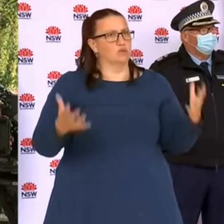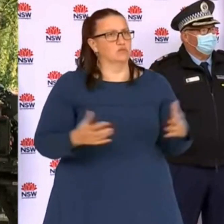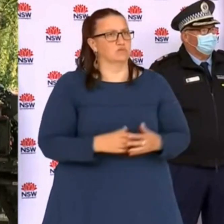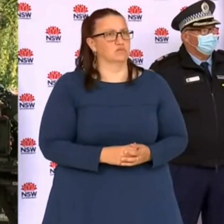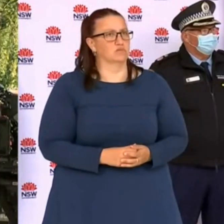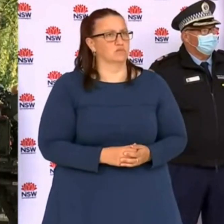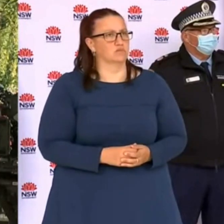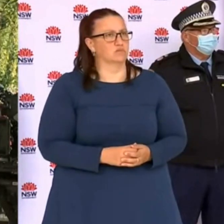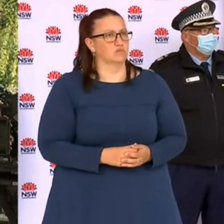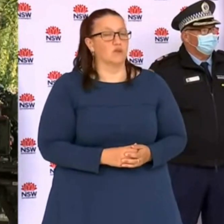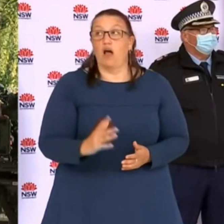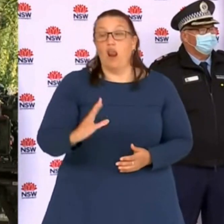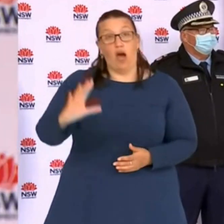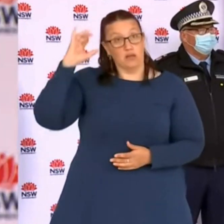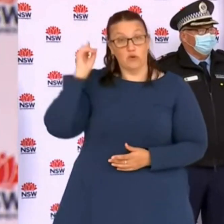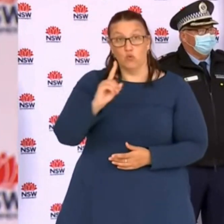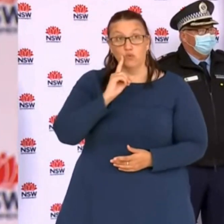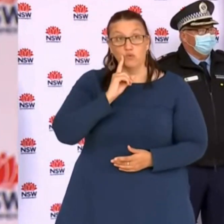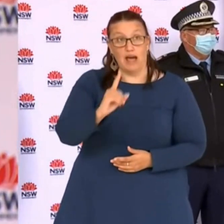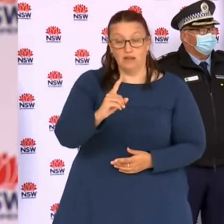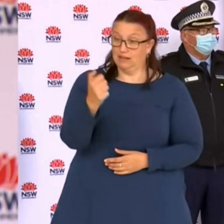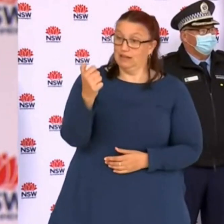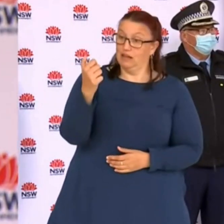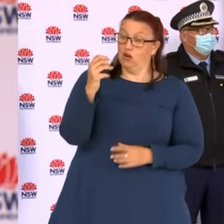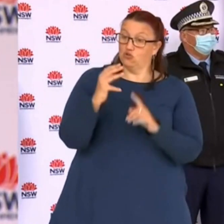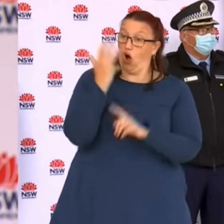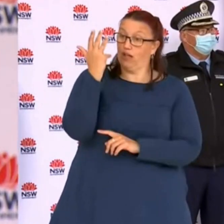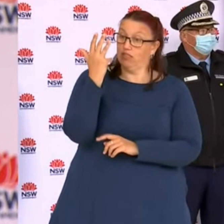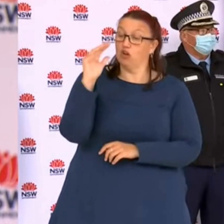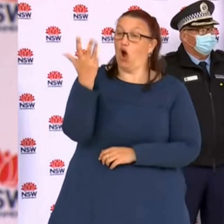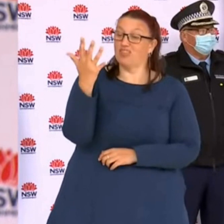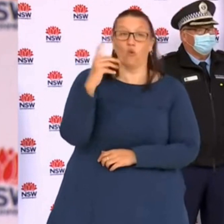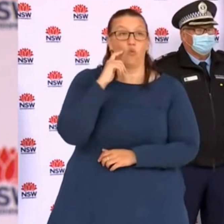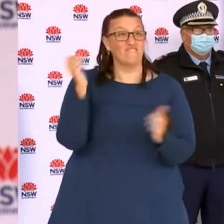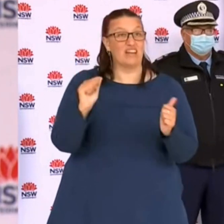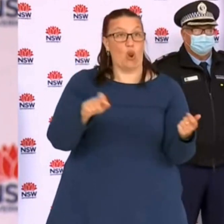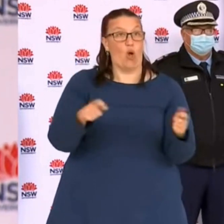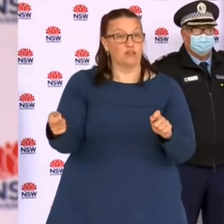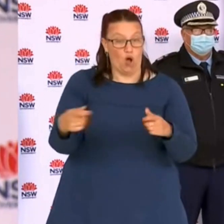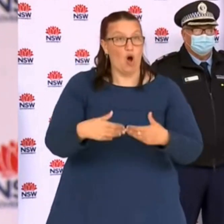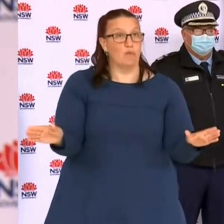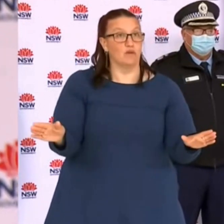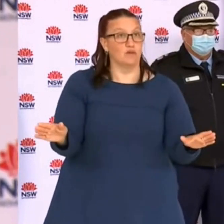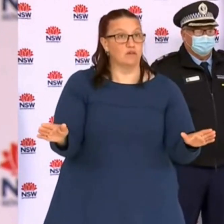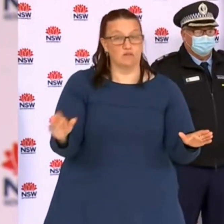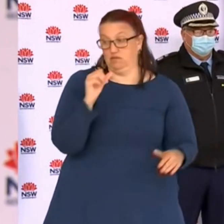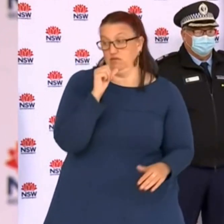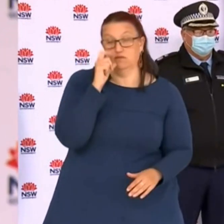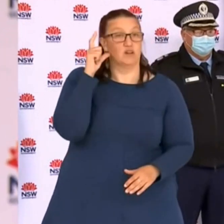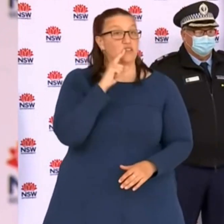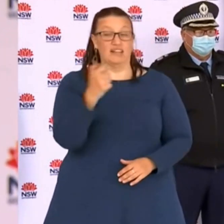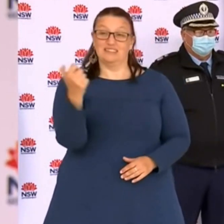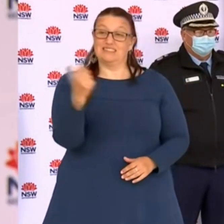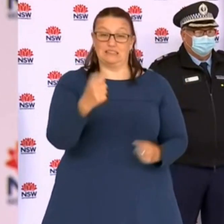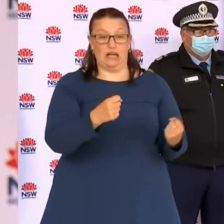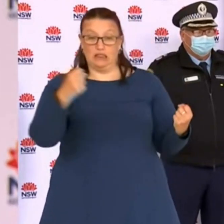on the 16th to avoid further lockdown. Is that 16th date now in significant jeopardy? Oh, look, we're still aiming for that. Don't get me wrong.